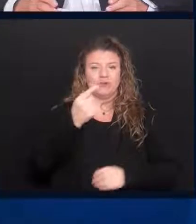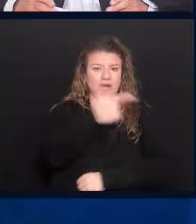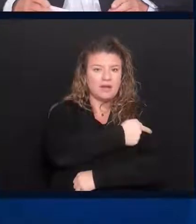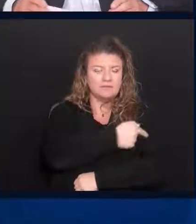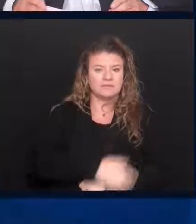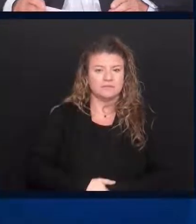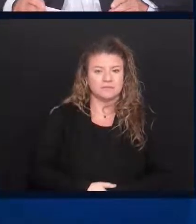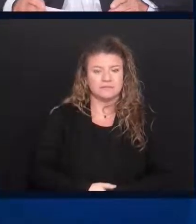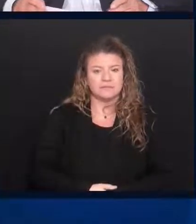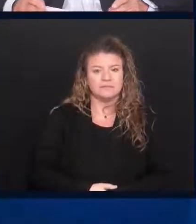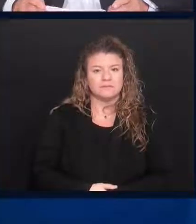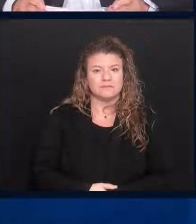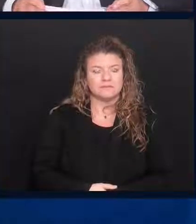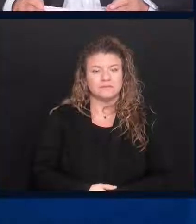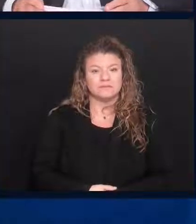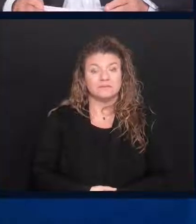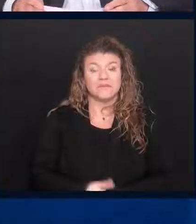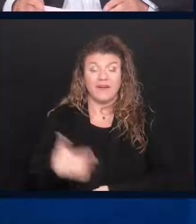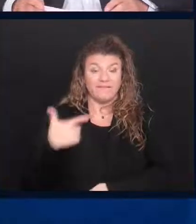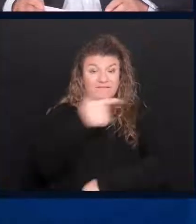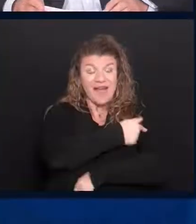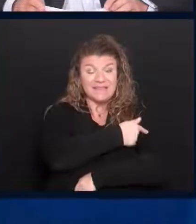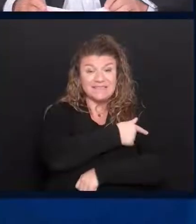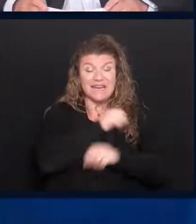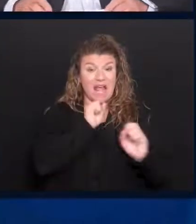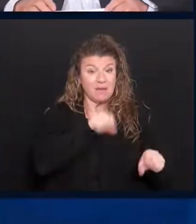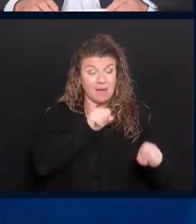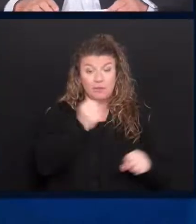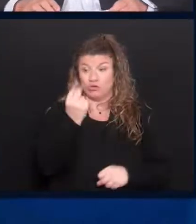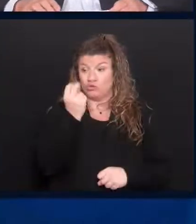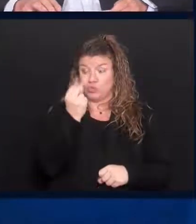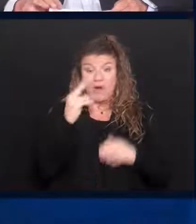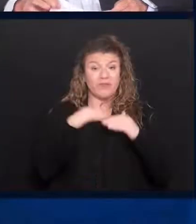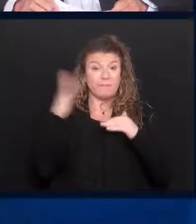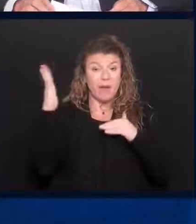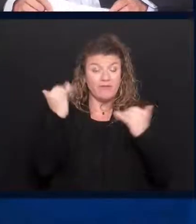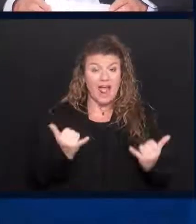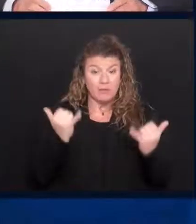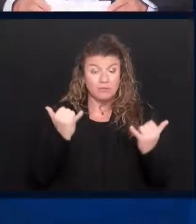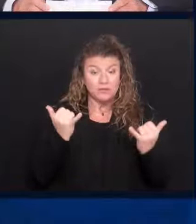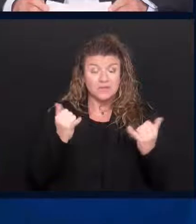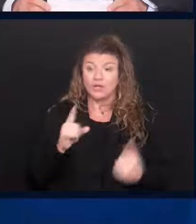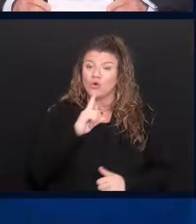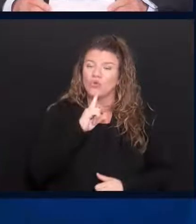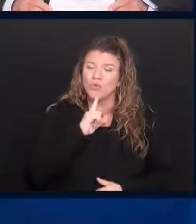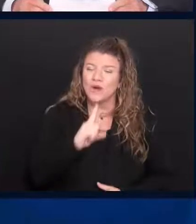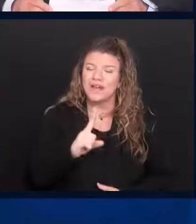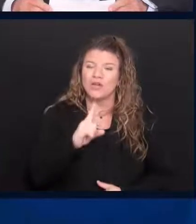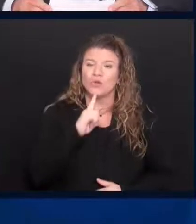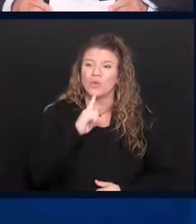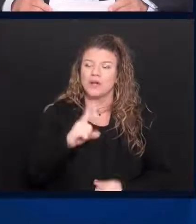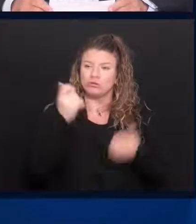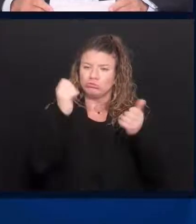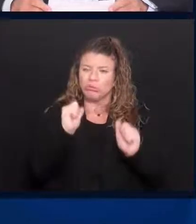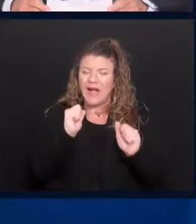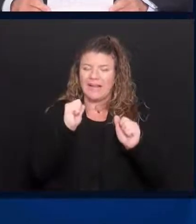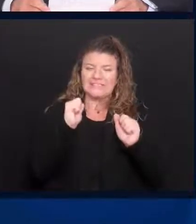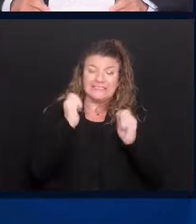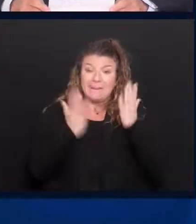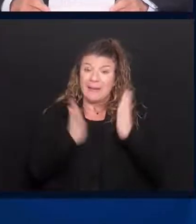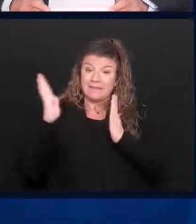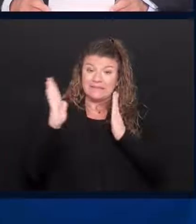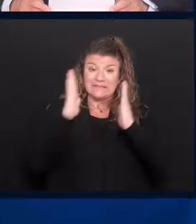shot. Vaccine eligibility is 12 and above right now. They're really contemplating going all the way down to